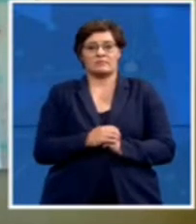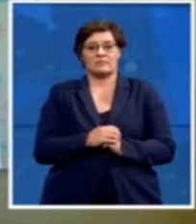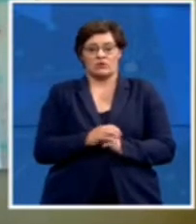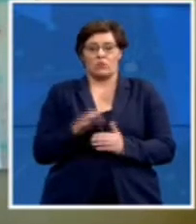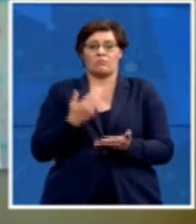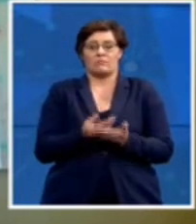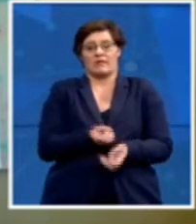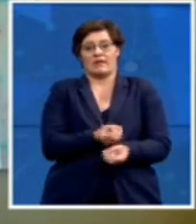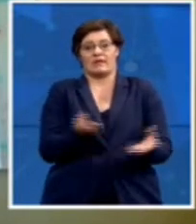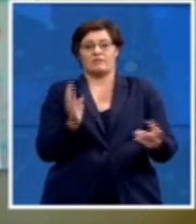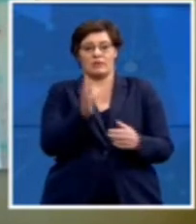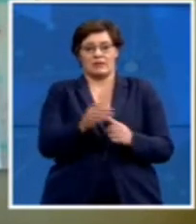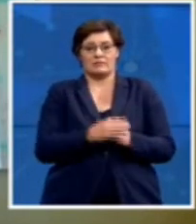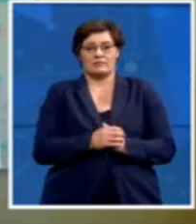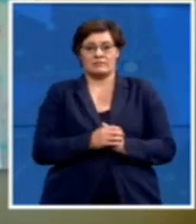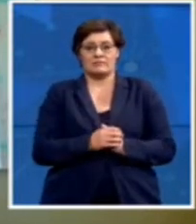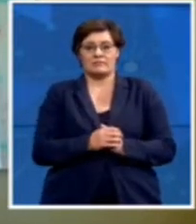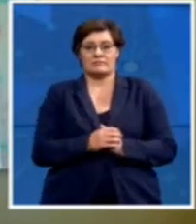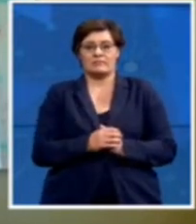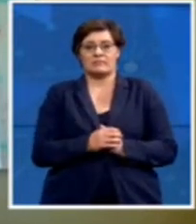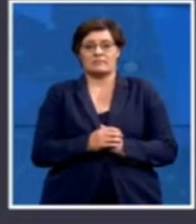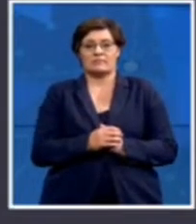Sikonati.